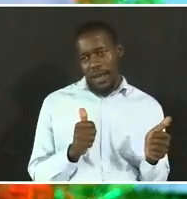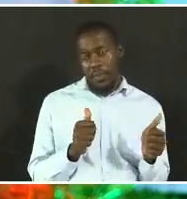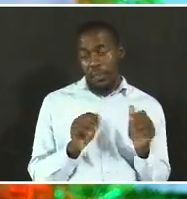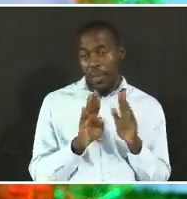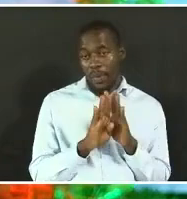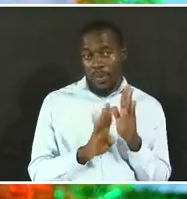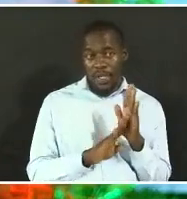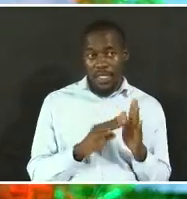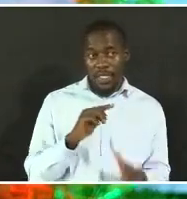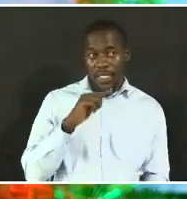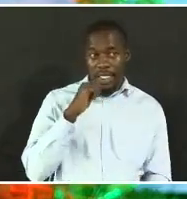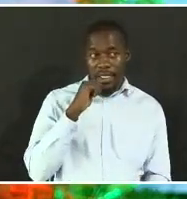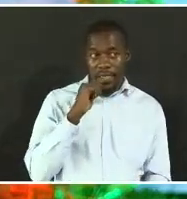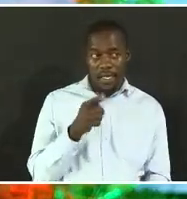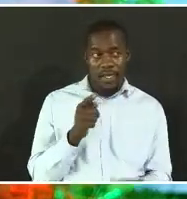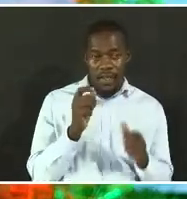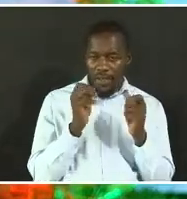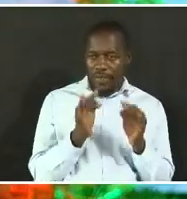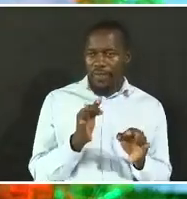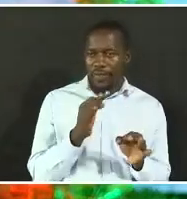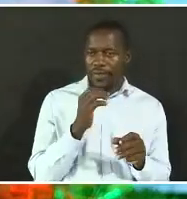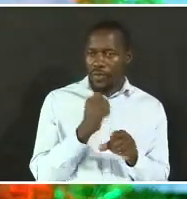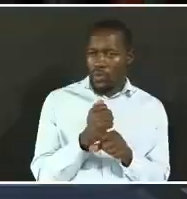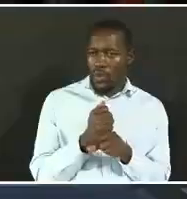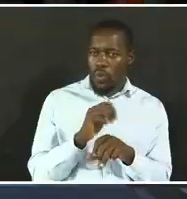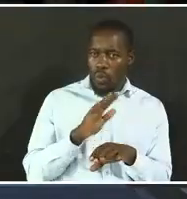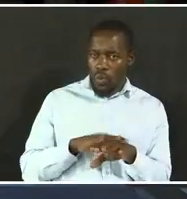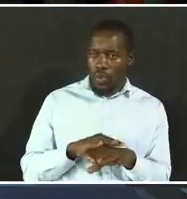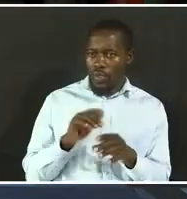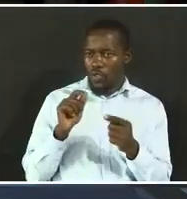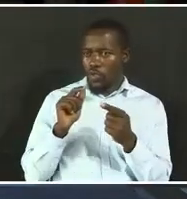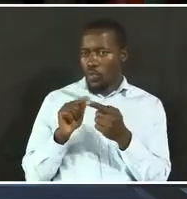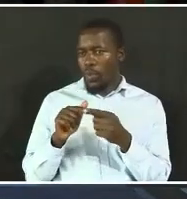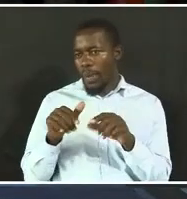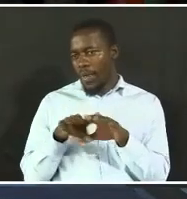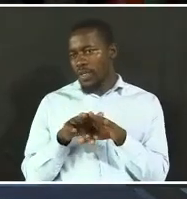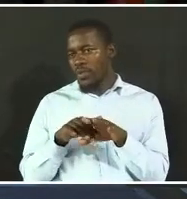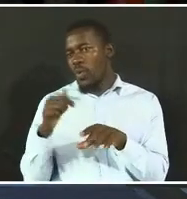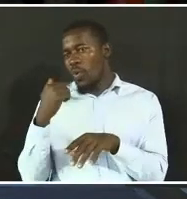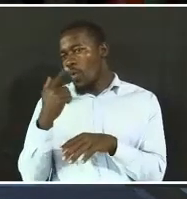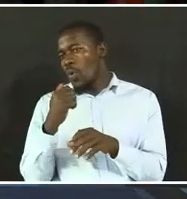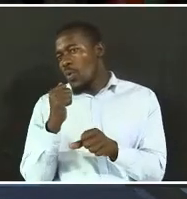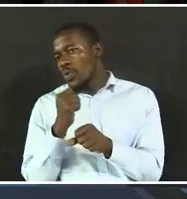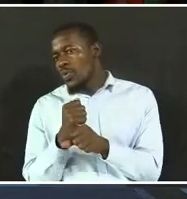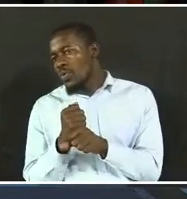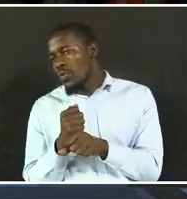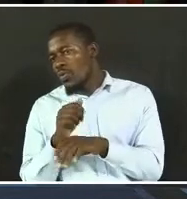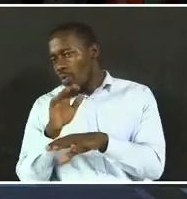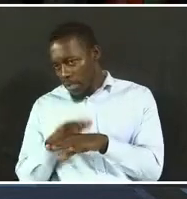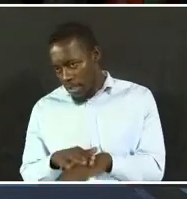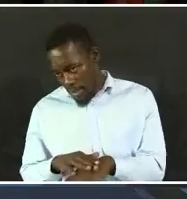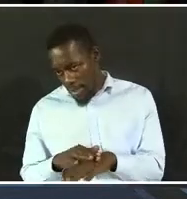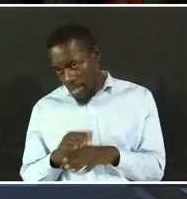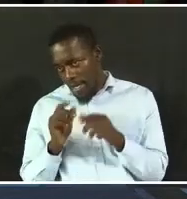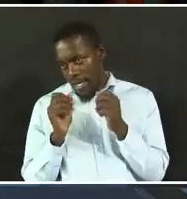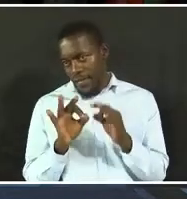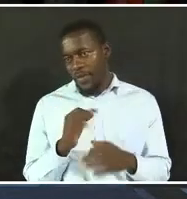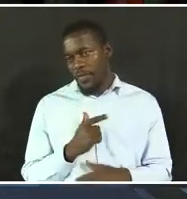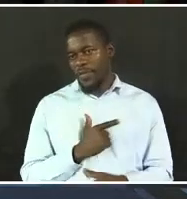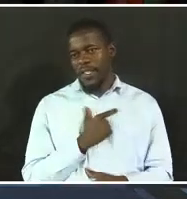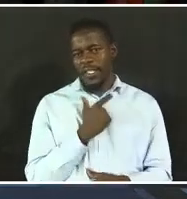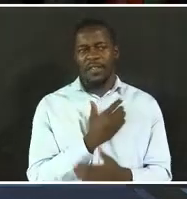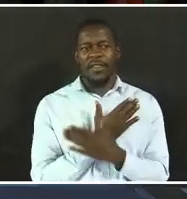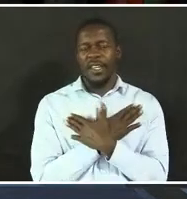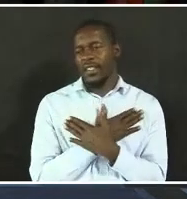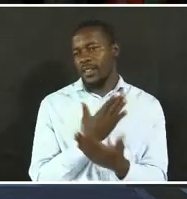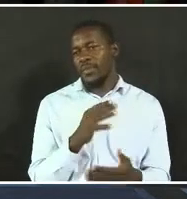says, if you do good to those who do good unto you, what gift have you? None. If you visit those who are your friends, what gift have